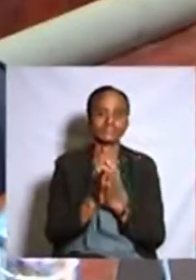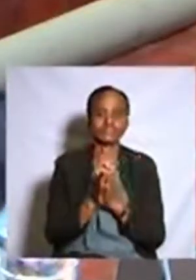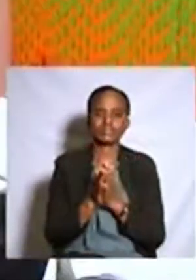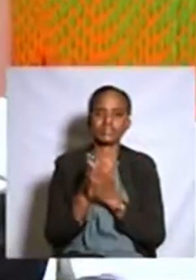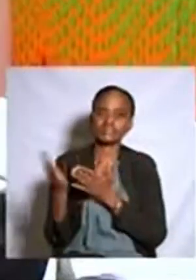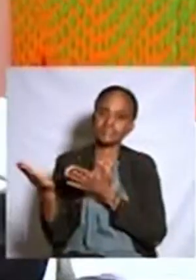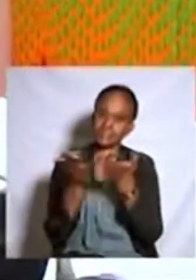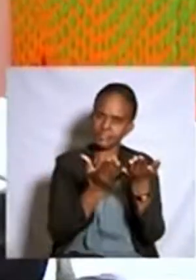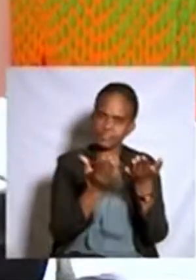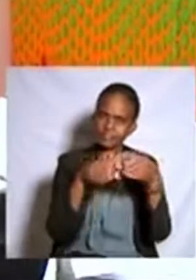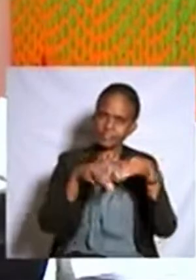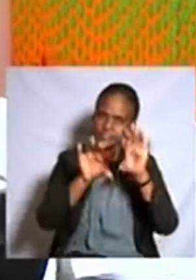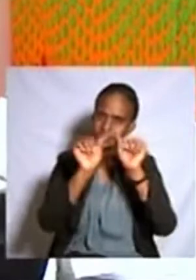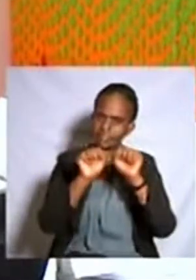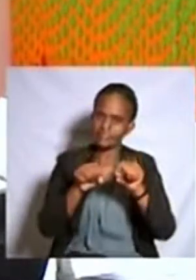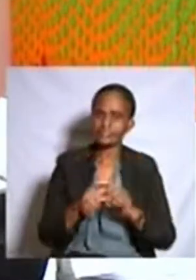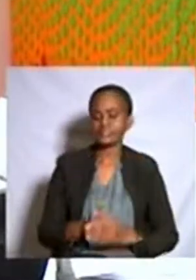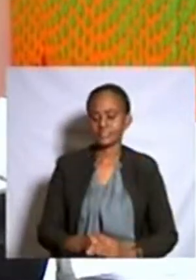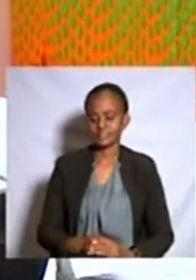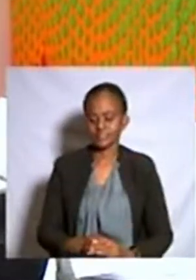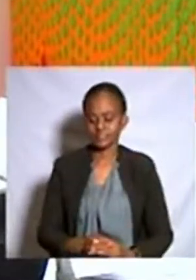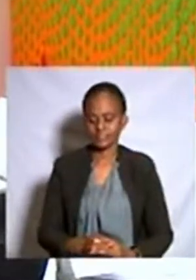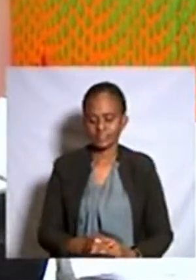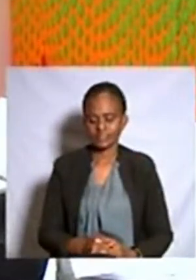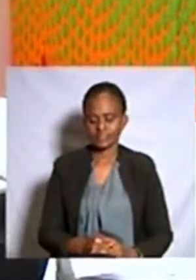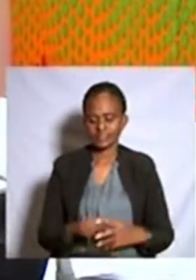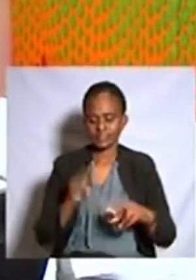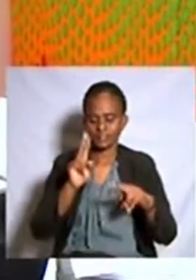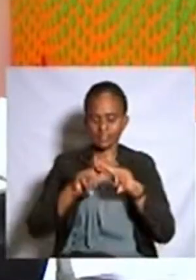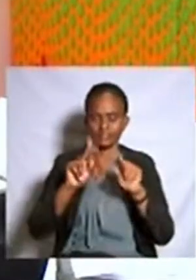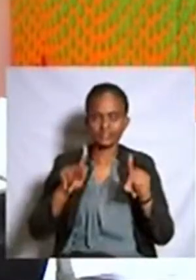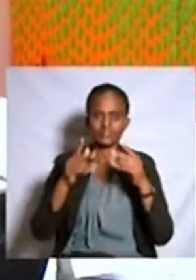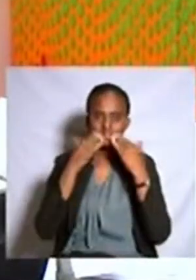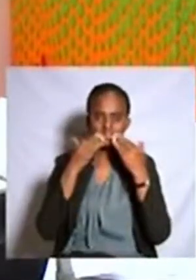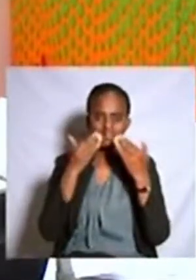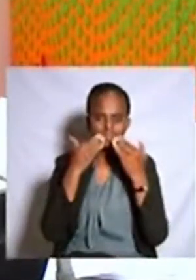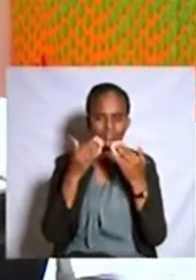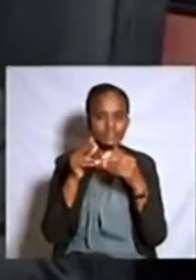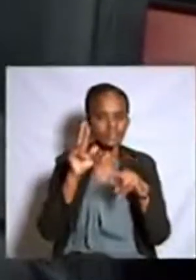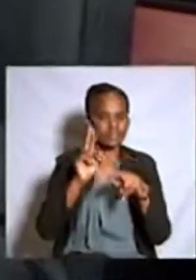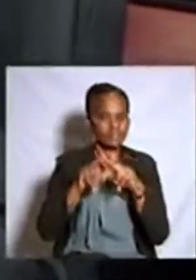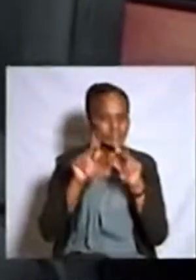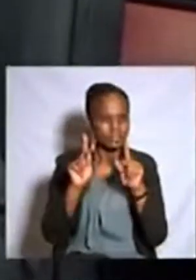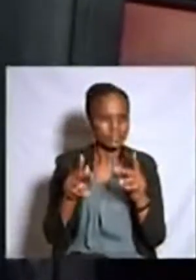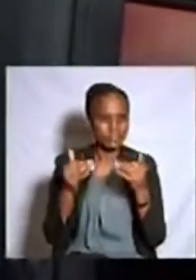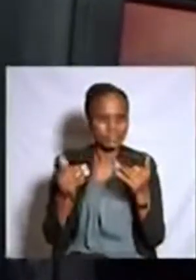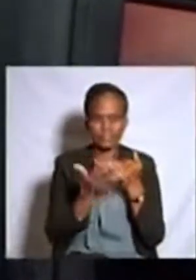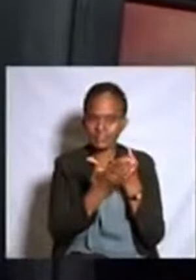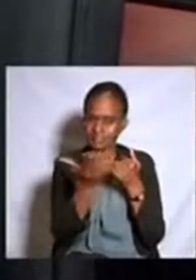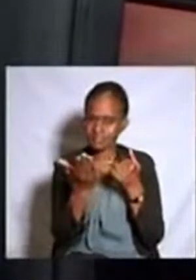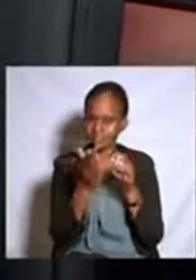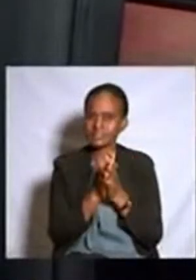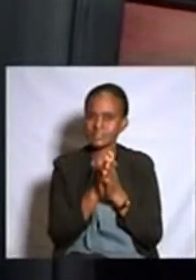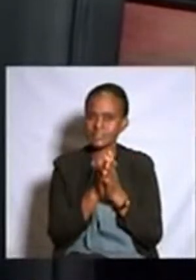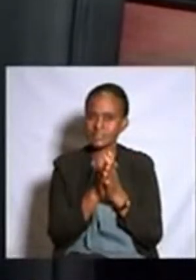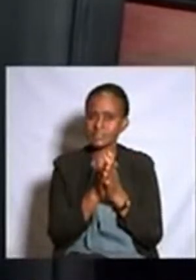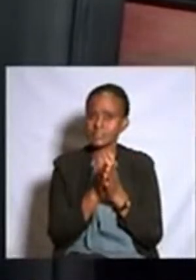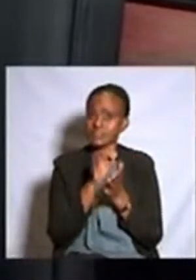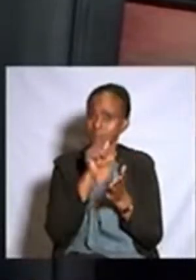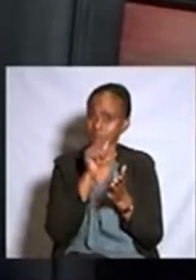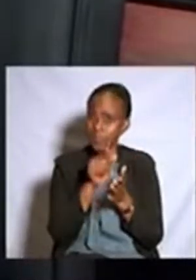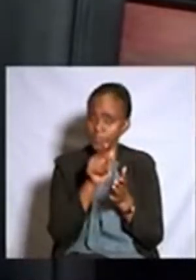Please proceed. Thank you, Chair. So through the Chair, these particular mortgages